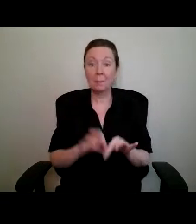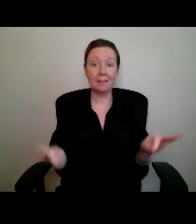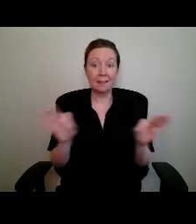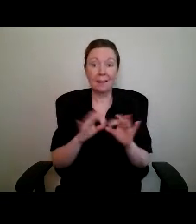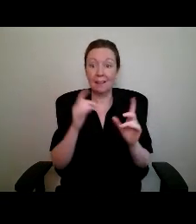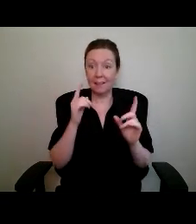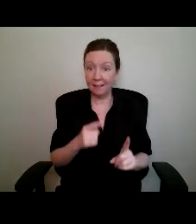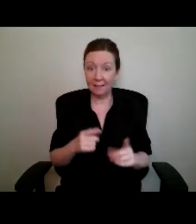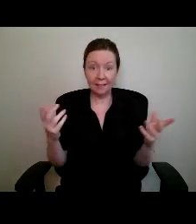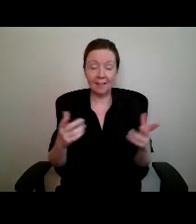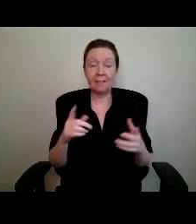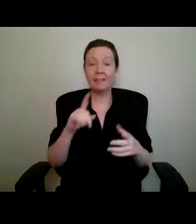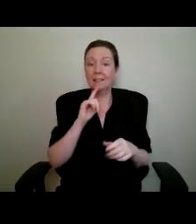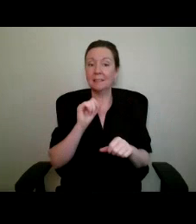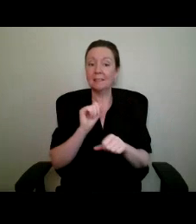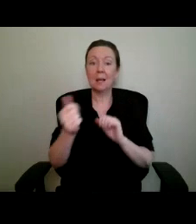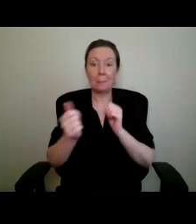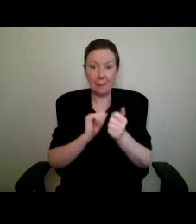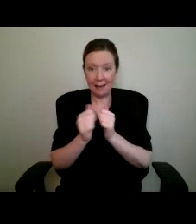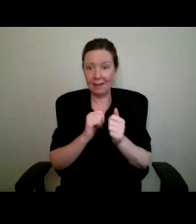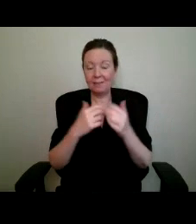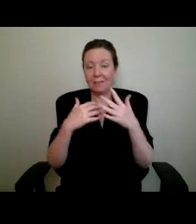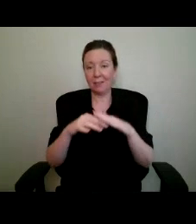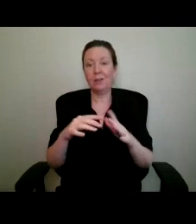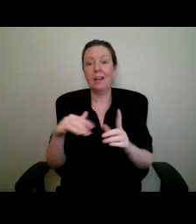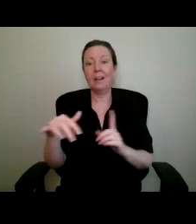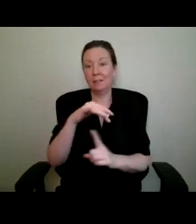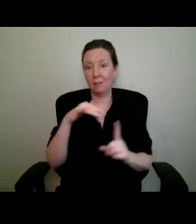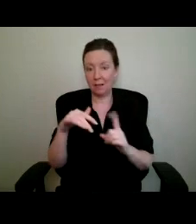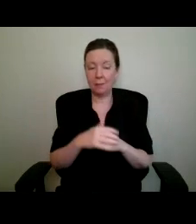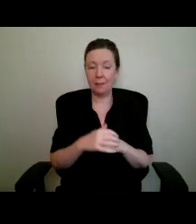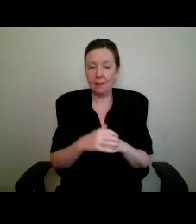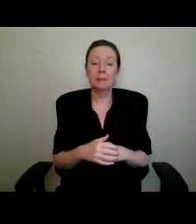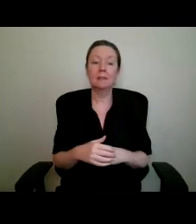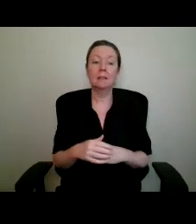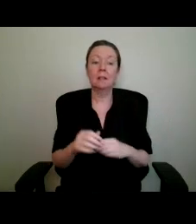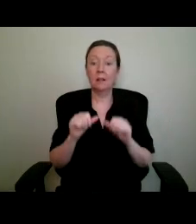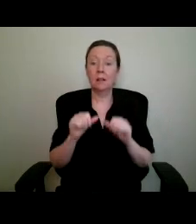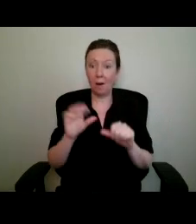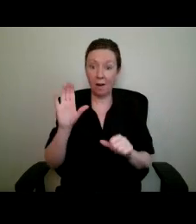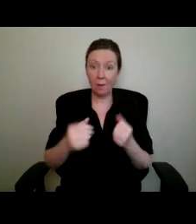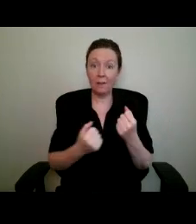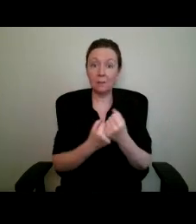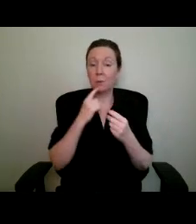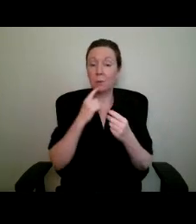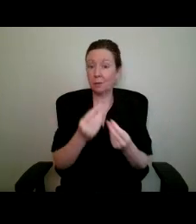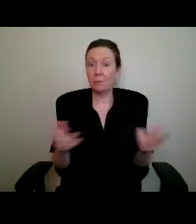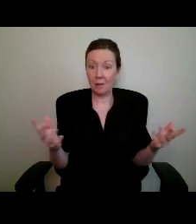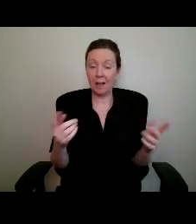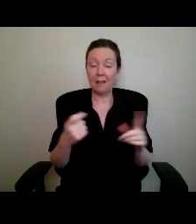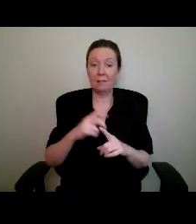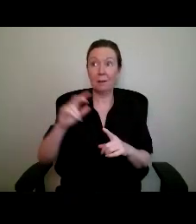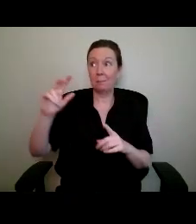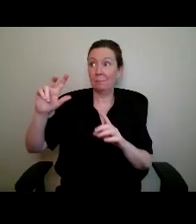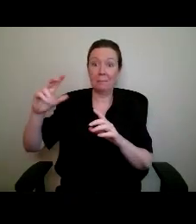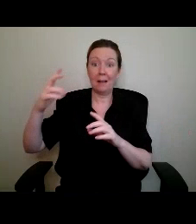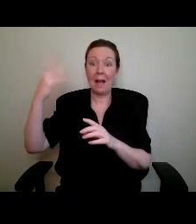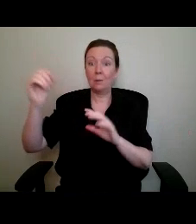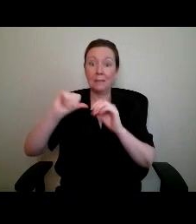are that it is in a competitive integrated environment. The ongoing supports are provided from a third party. So